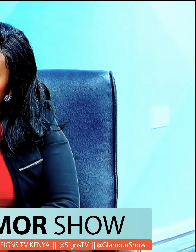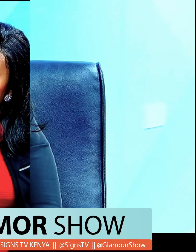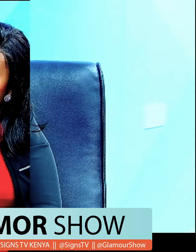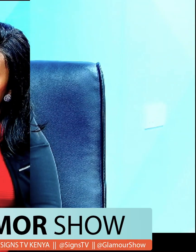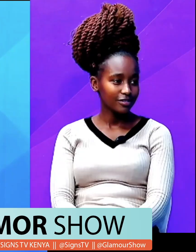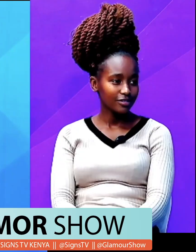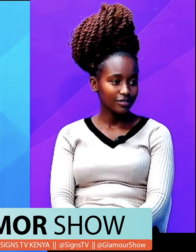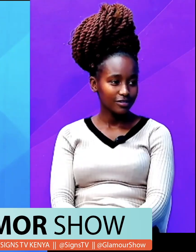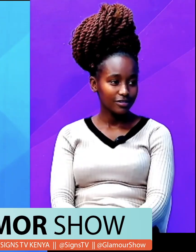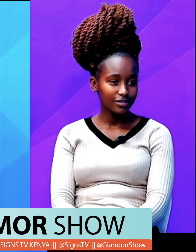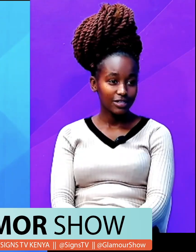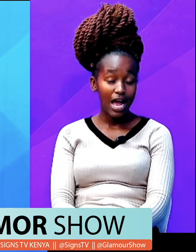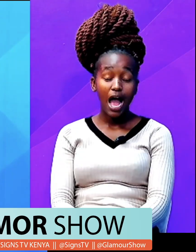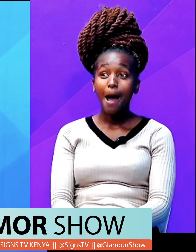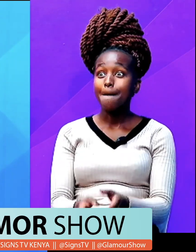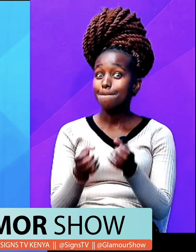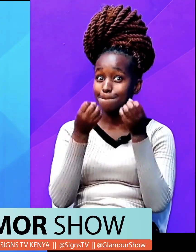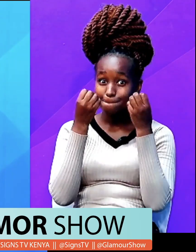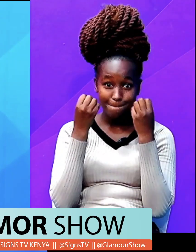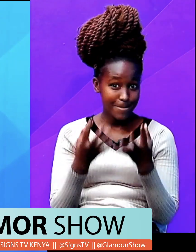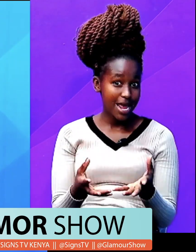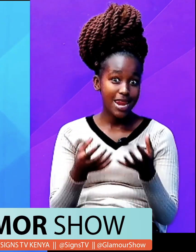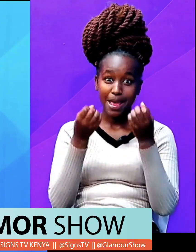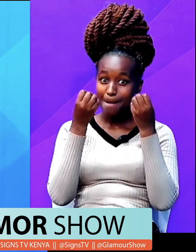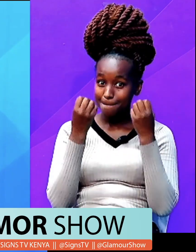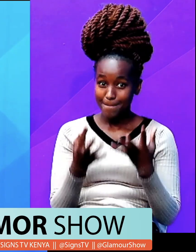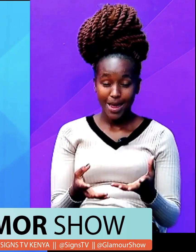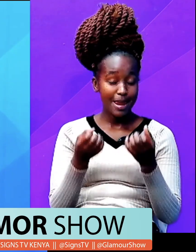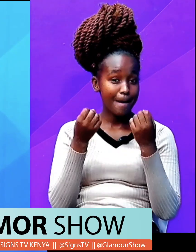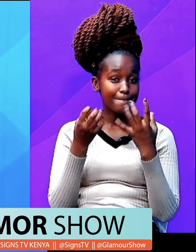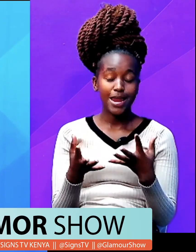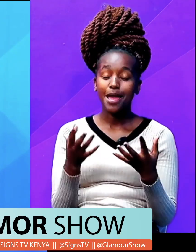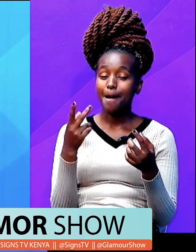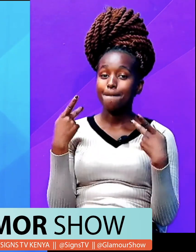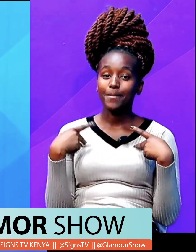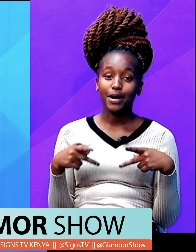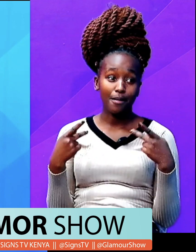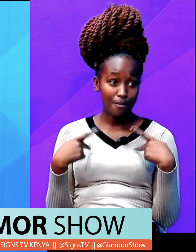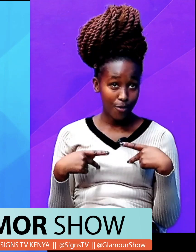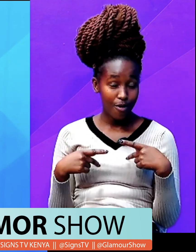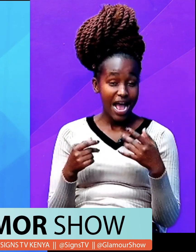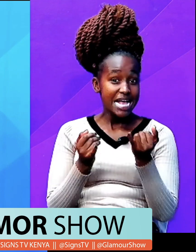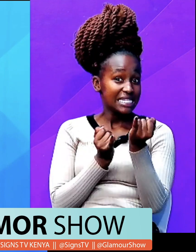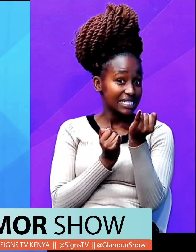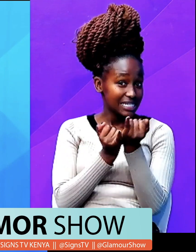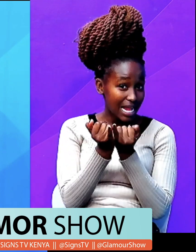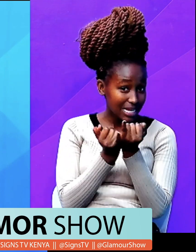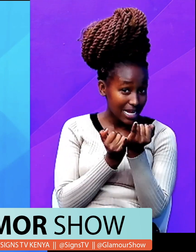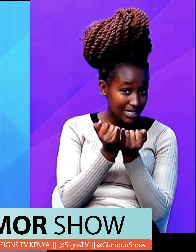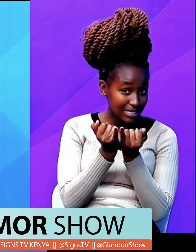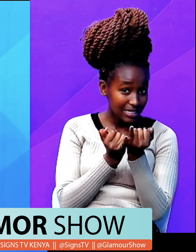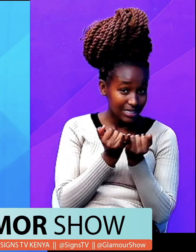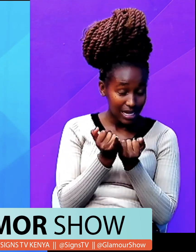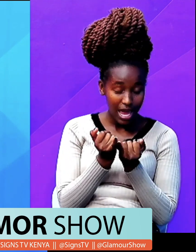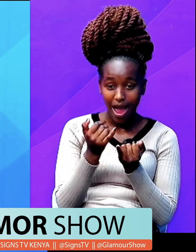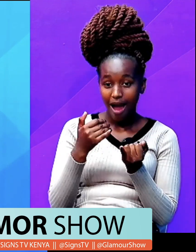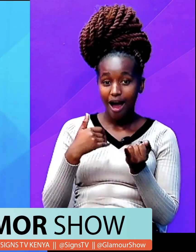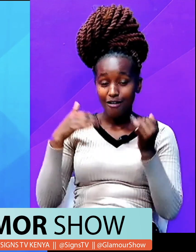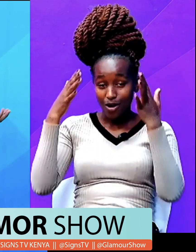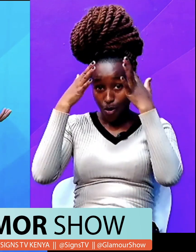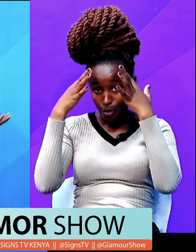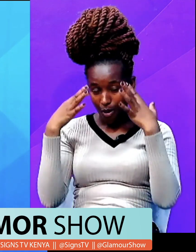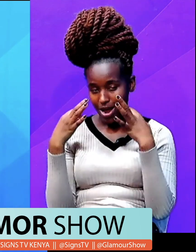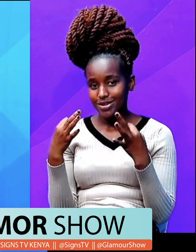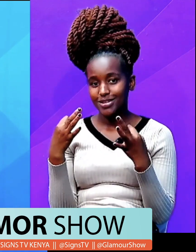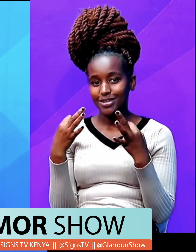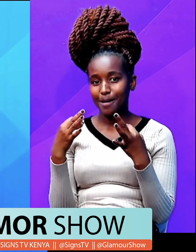individual? A lot. A lot, especially on Saturdays for weddings. Although now that